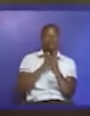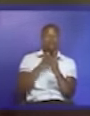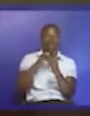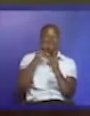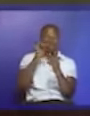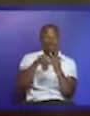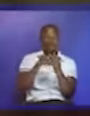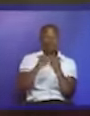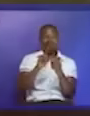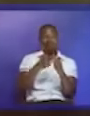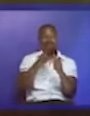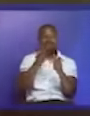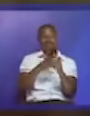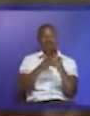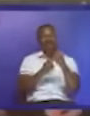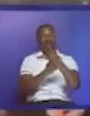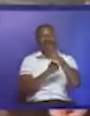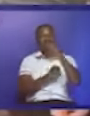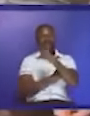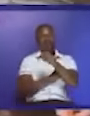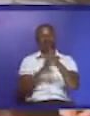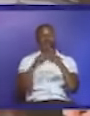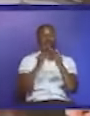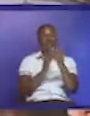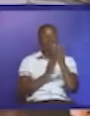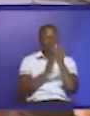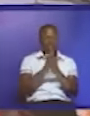genuine prophetic intercessory ministry.